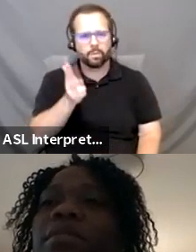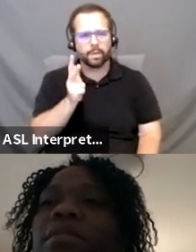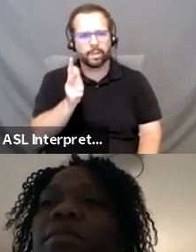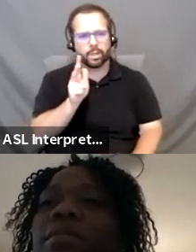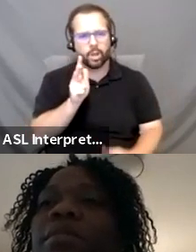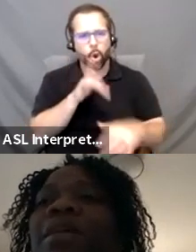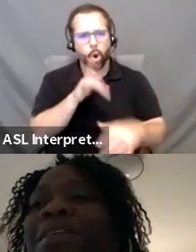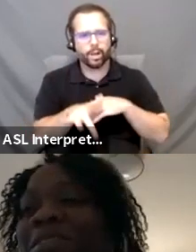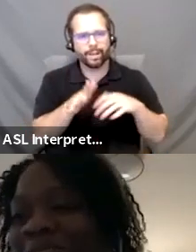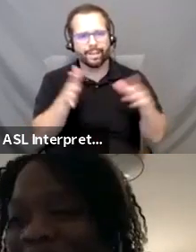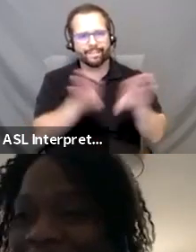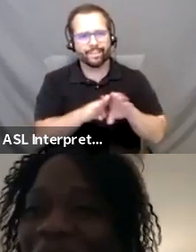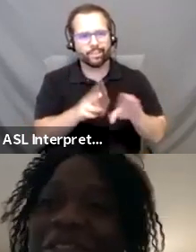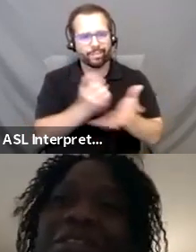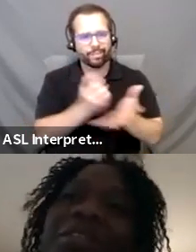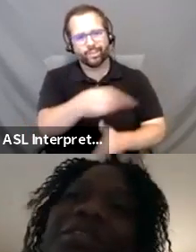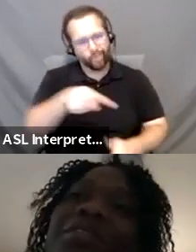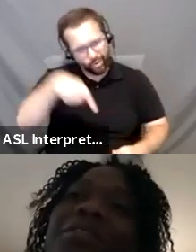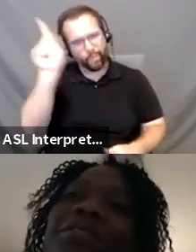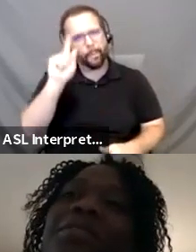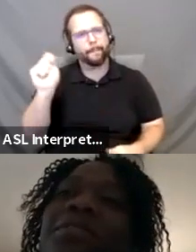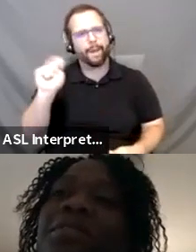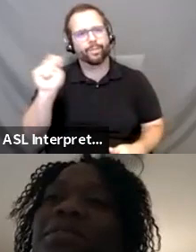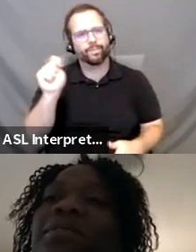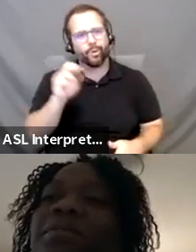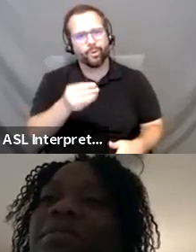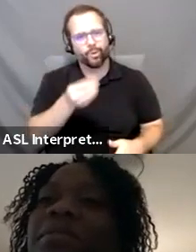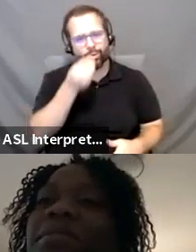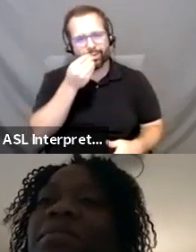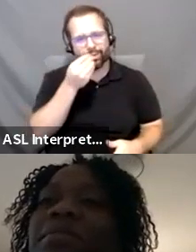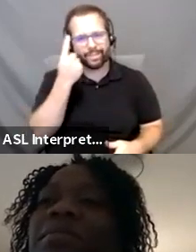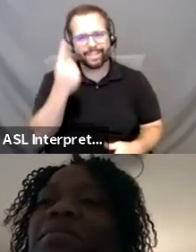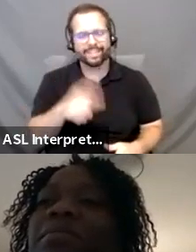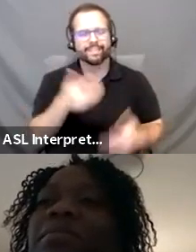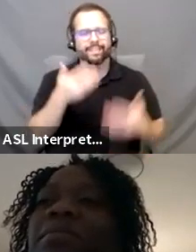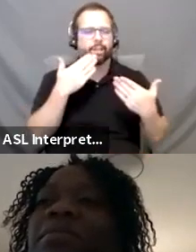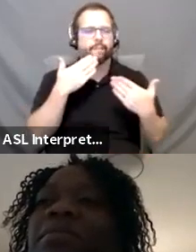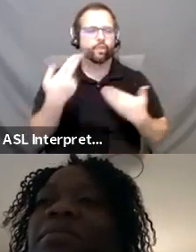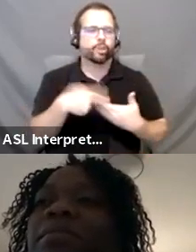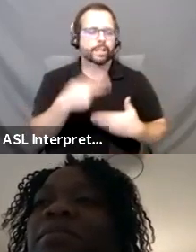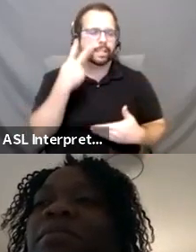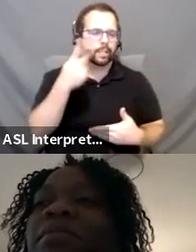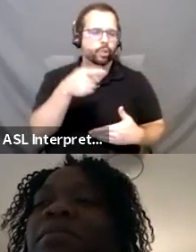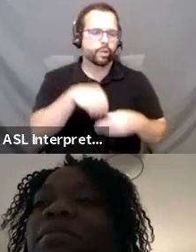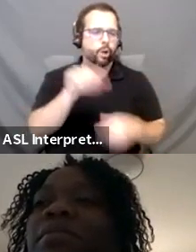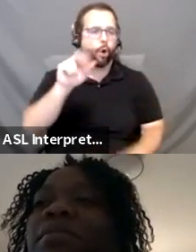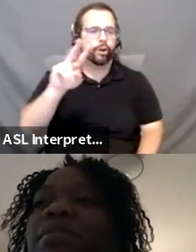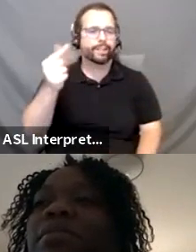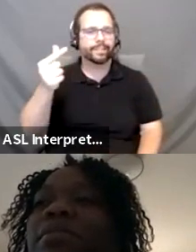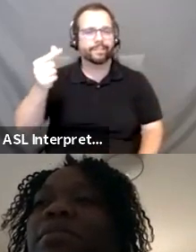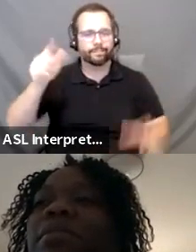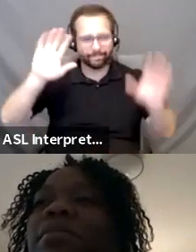bathroom real quick, grab a snack. But thank you all for joining, and we will see you in August.